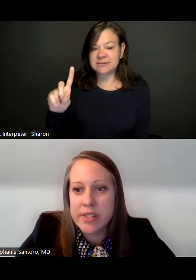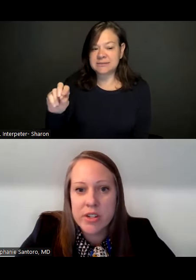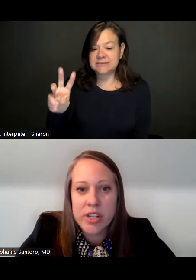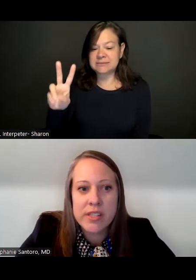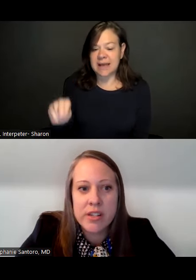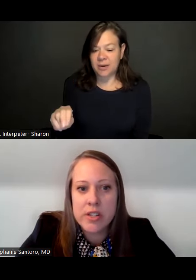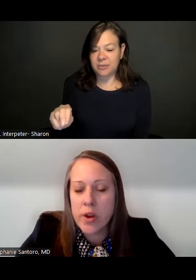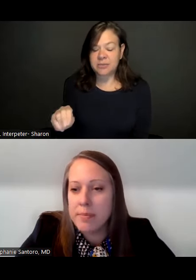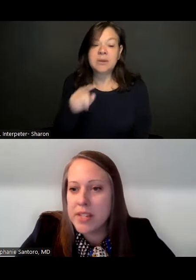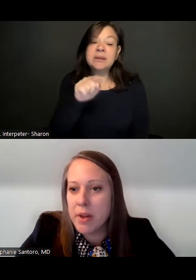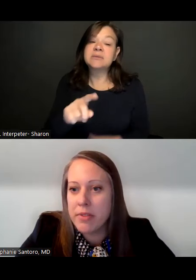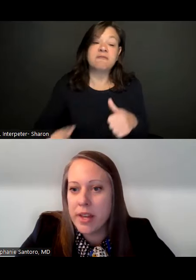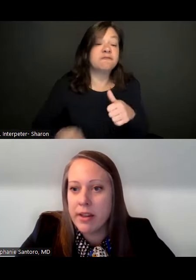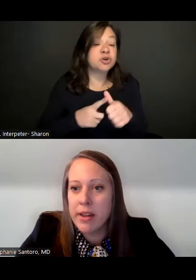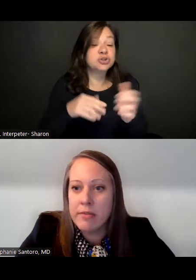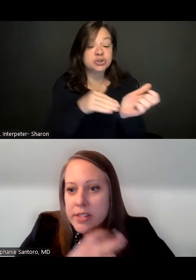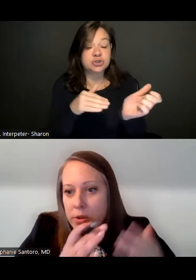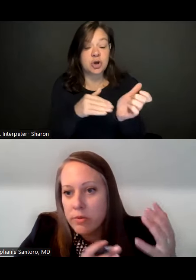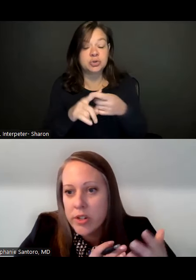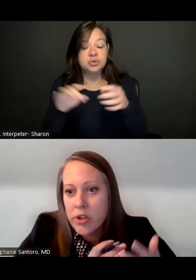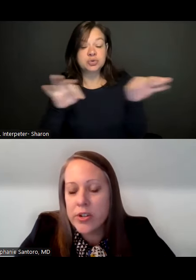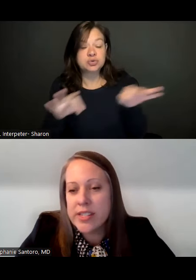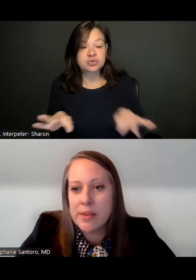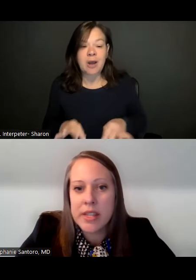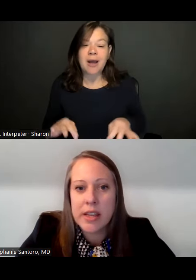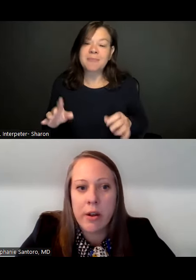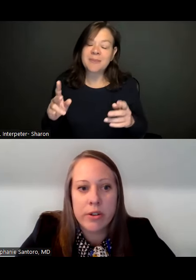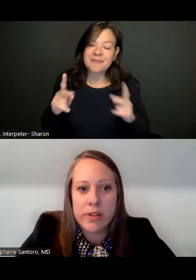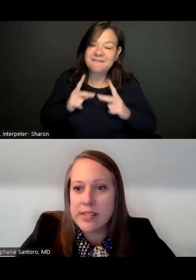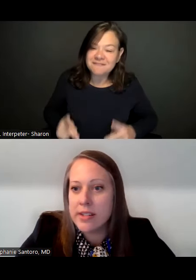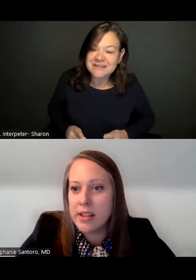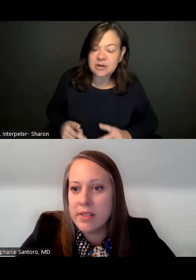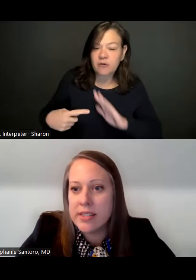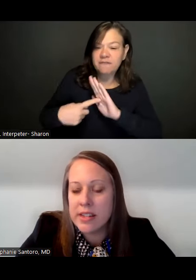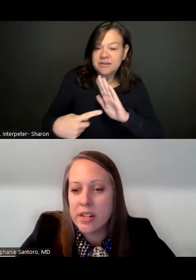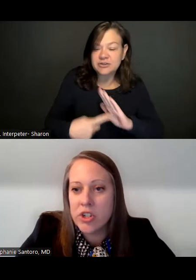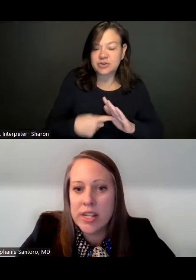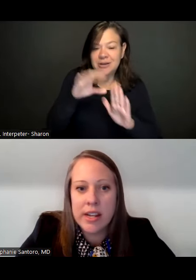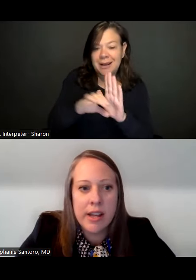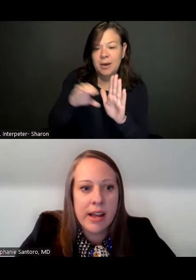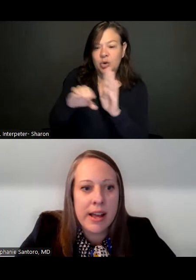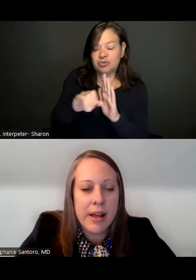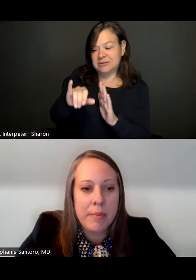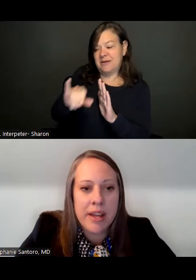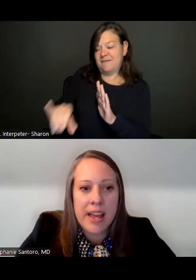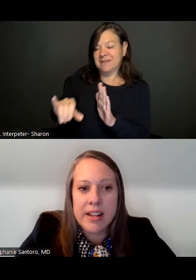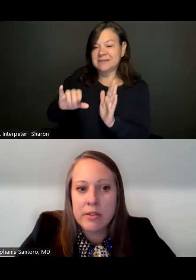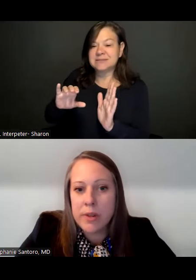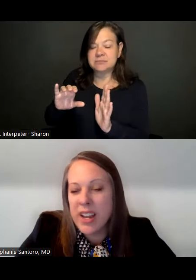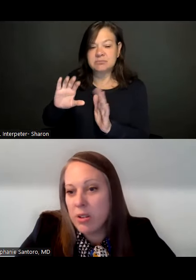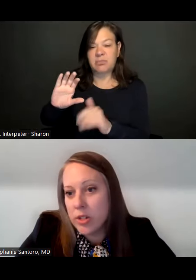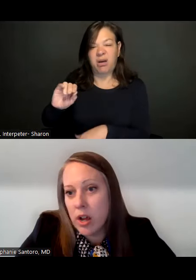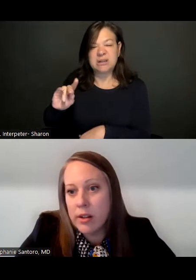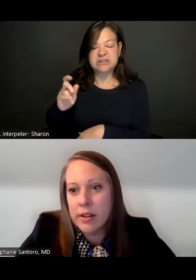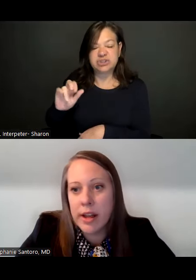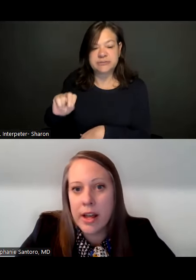first physicians to describe some of the physical features and some of the characteristics of this condition. And when